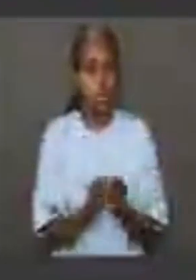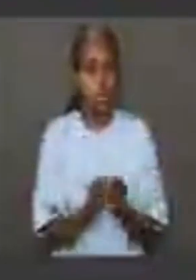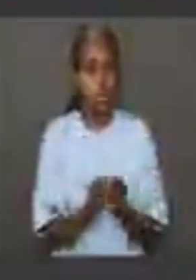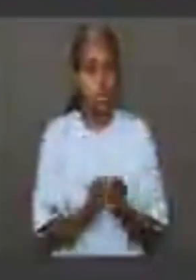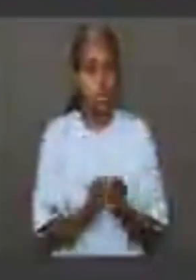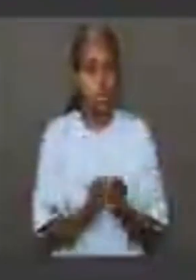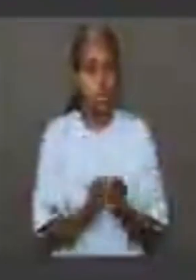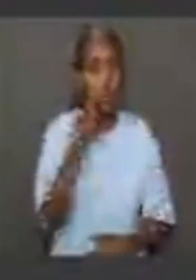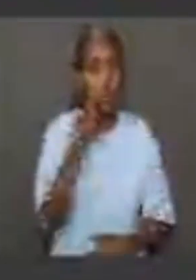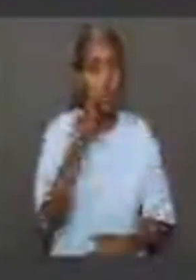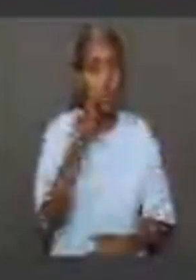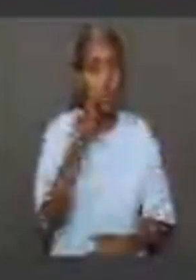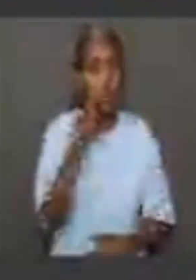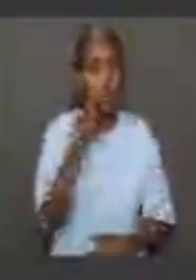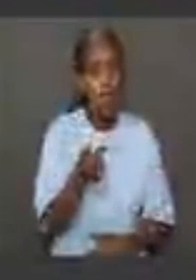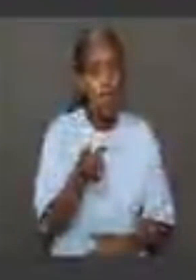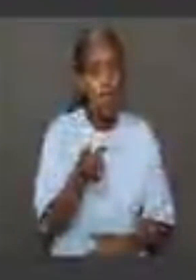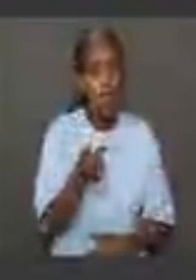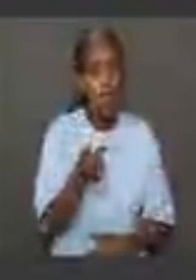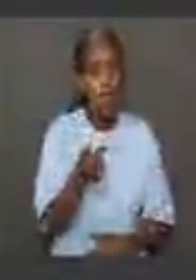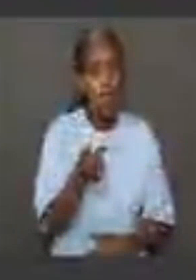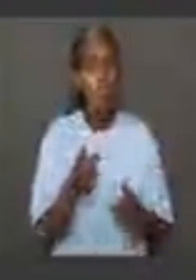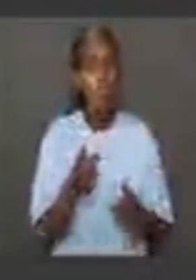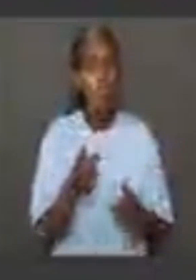the relative complement.